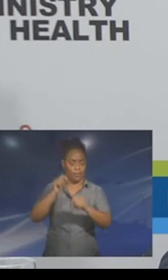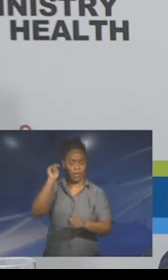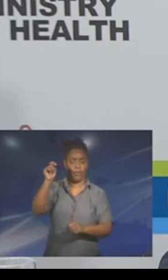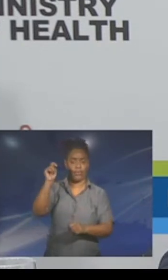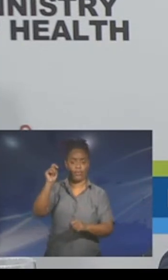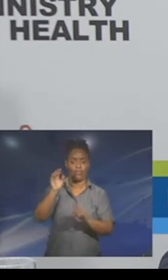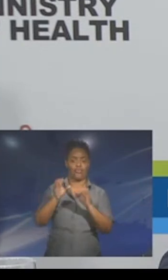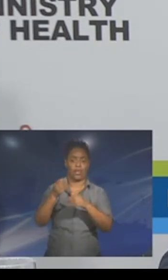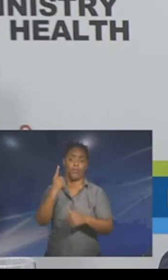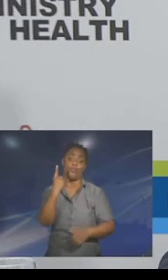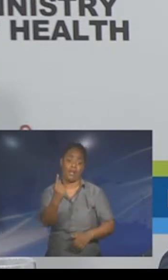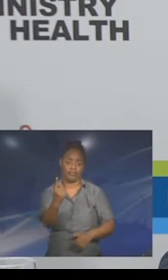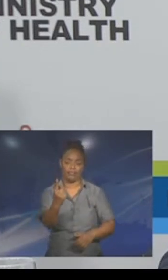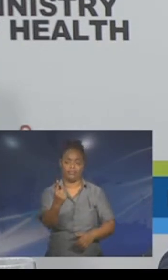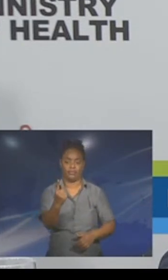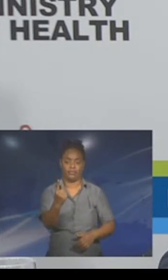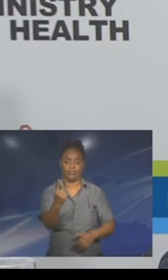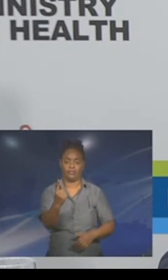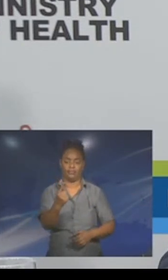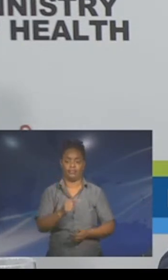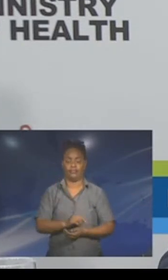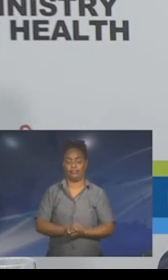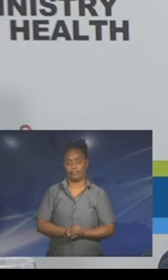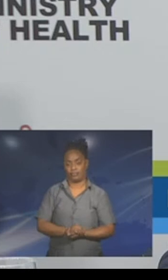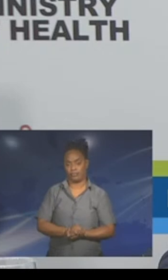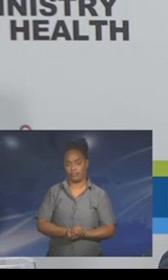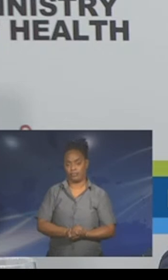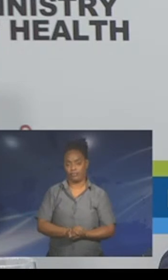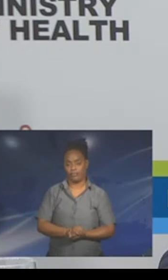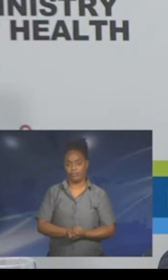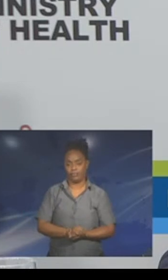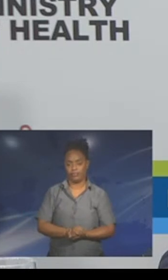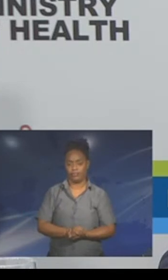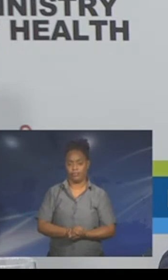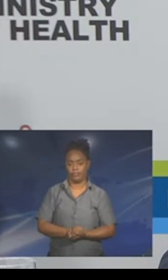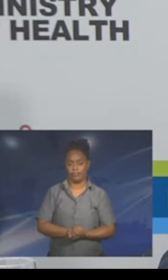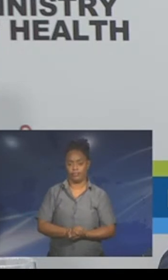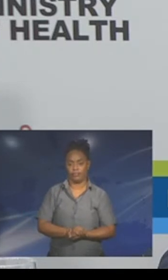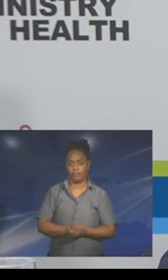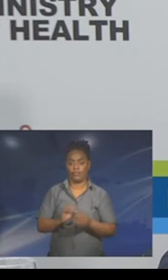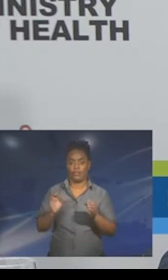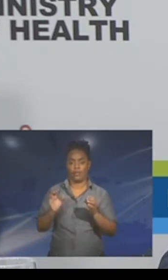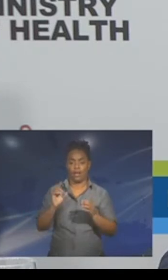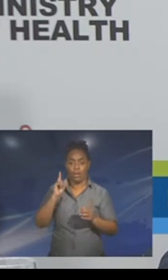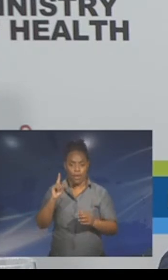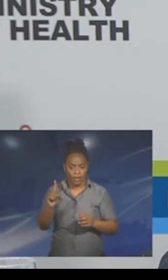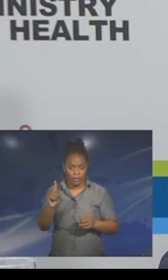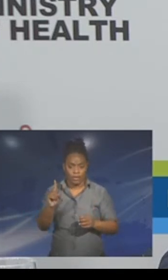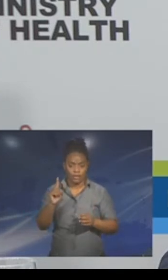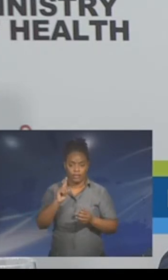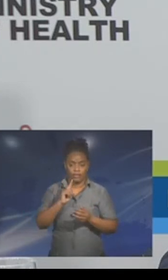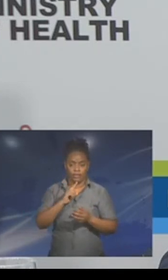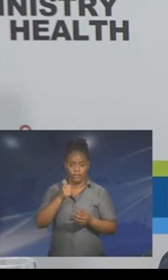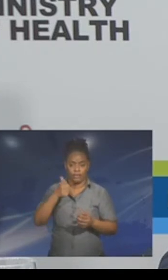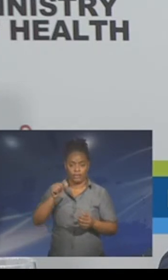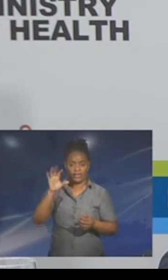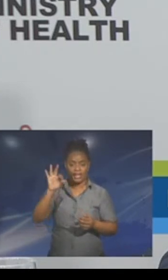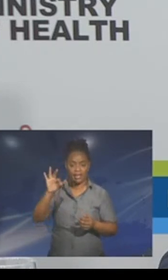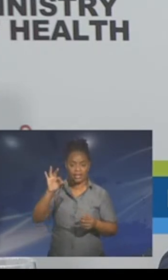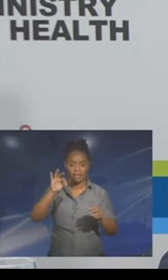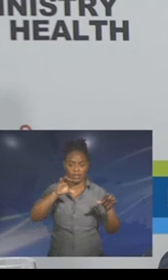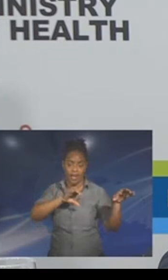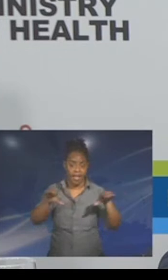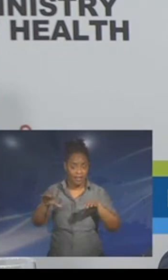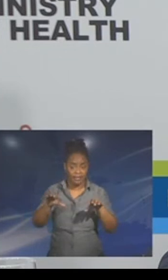places Trinidad and Tobago in Group 1. Group 1 states, therefore, have 9 action items